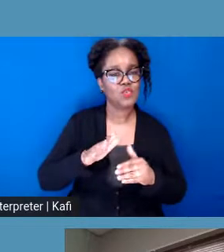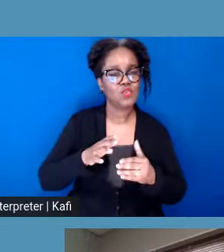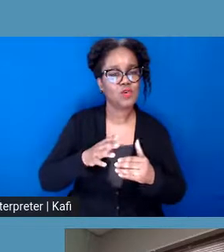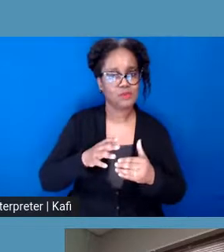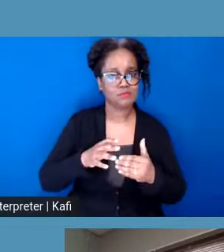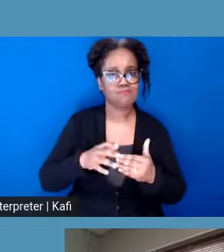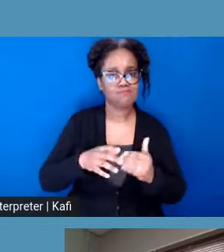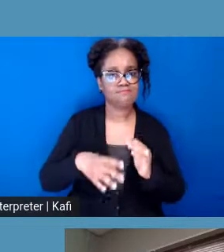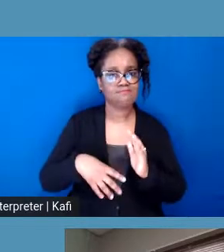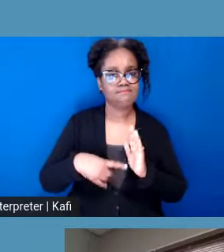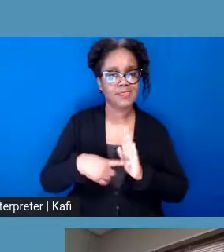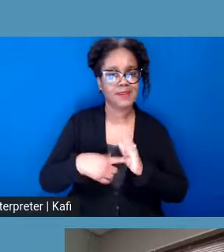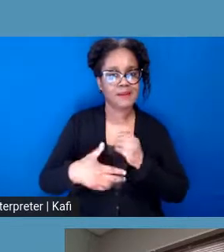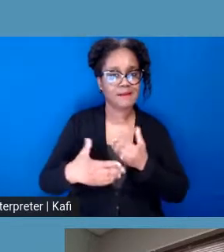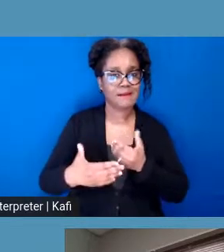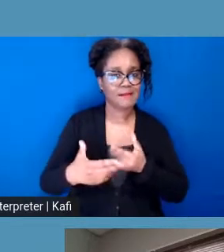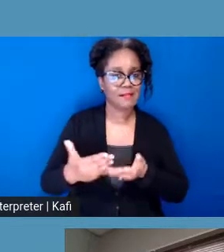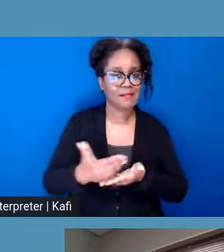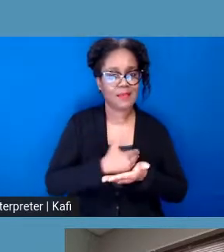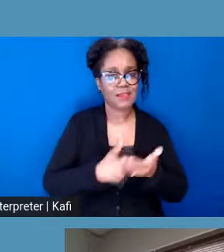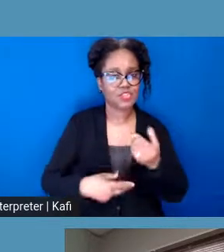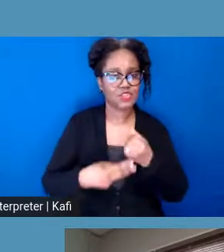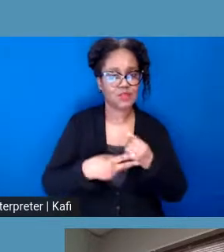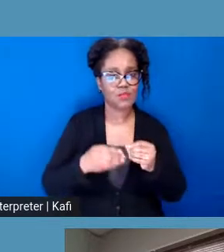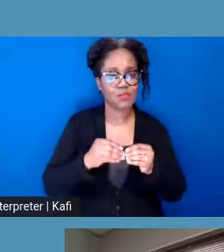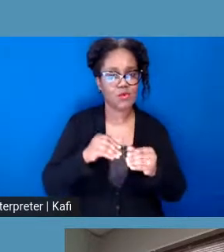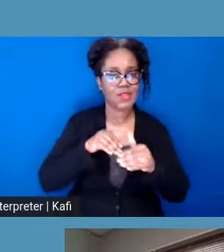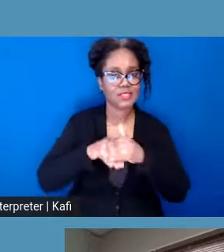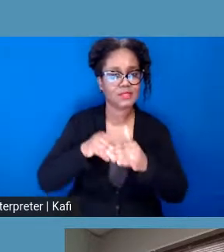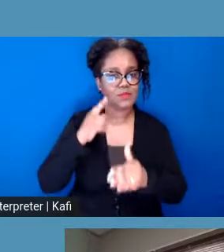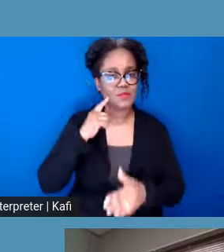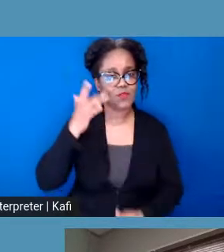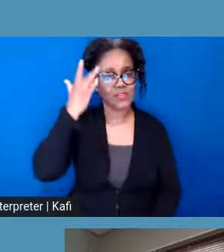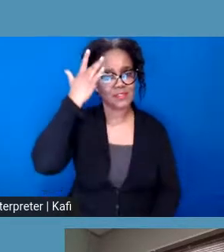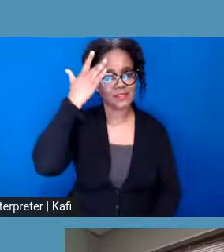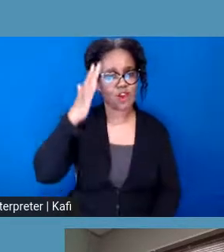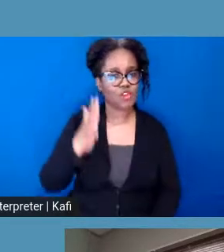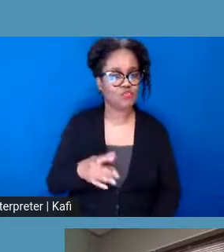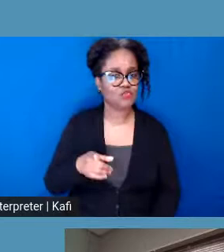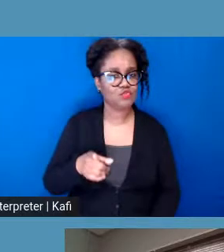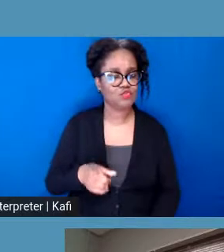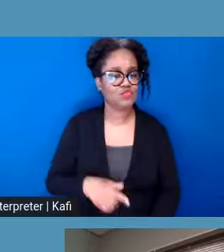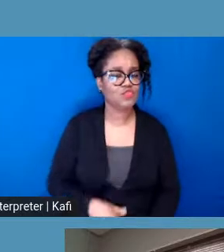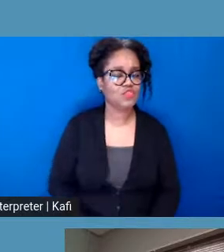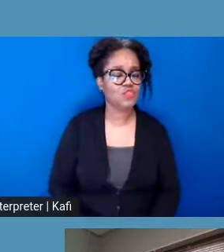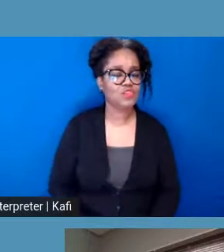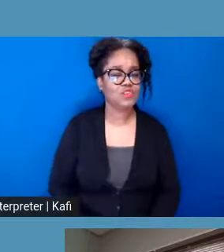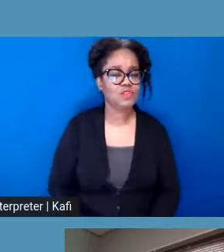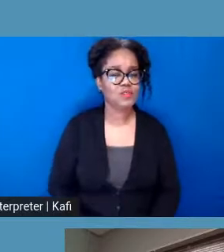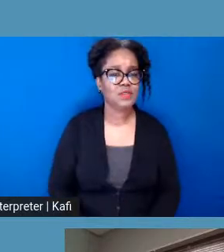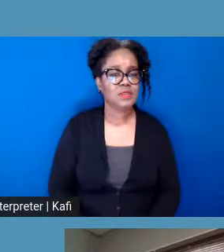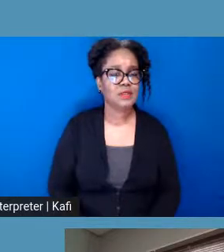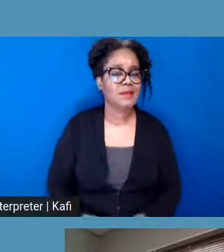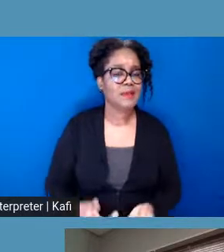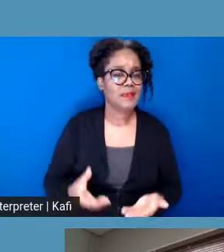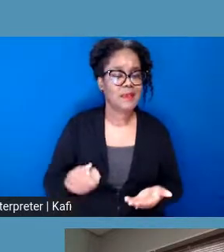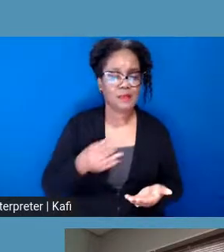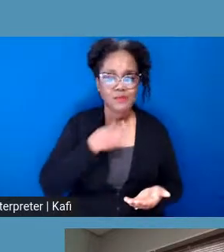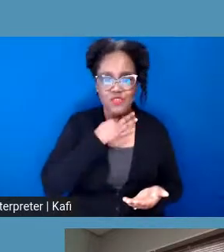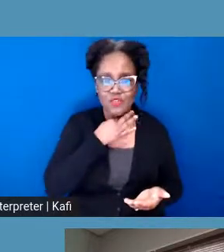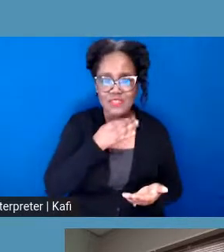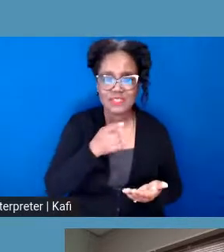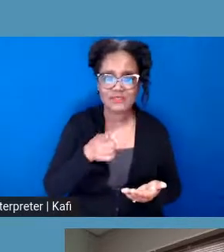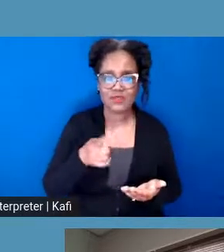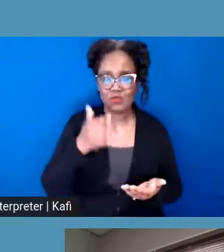if anytime in your efforts, if that's been addressed as how students